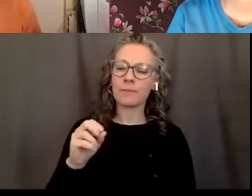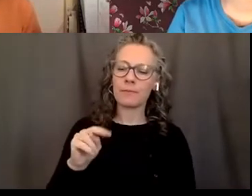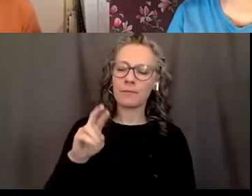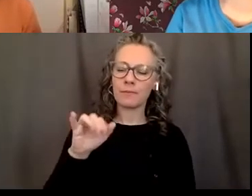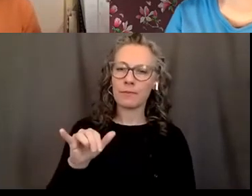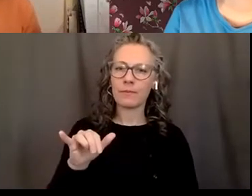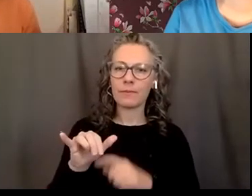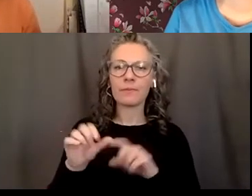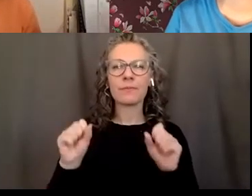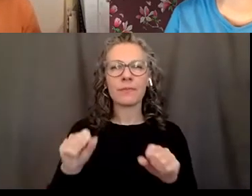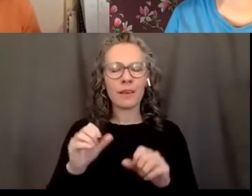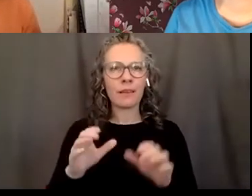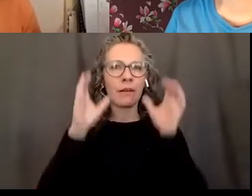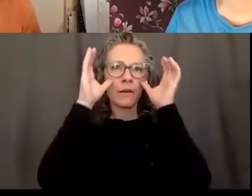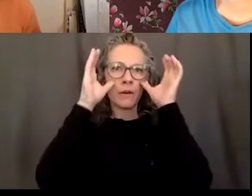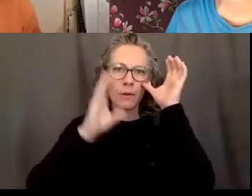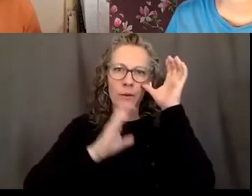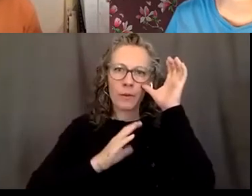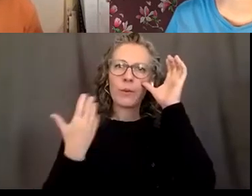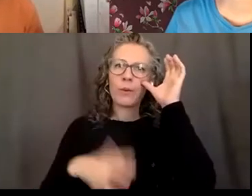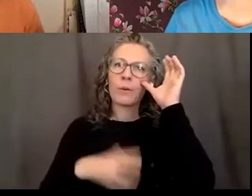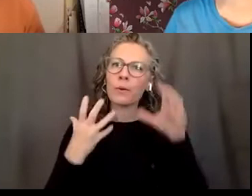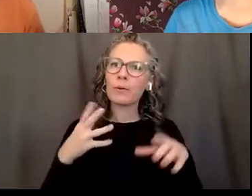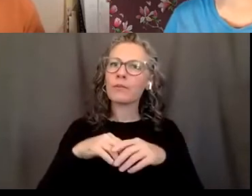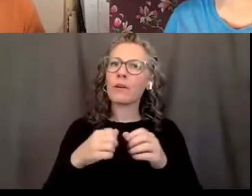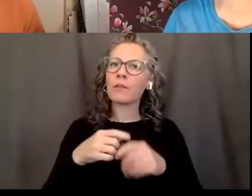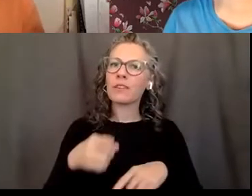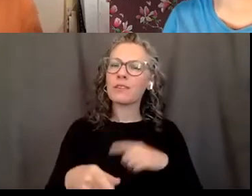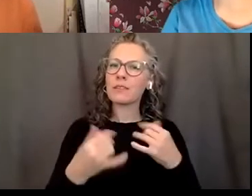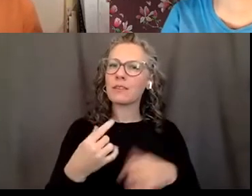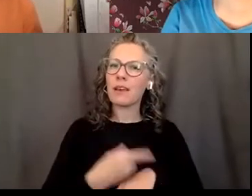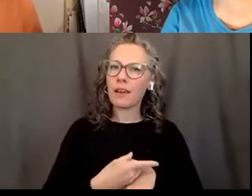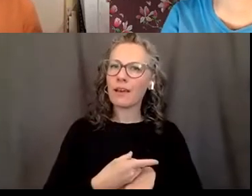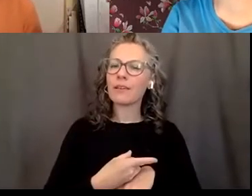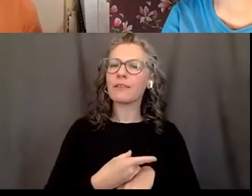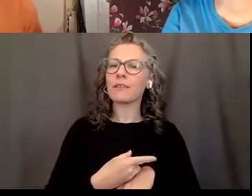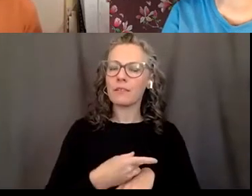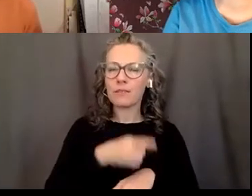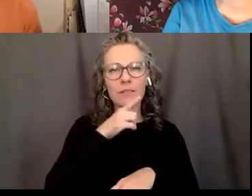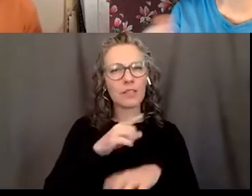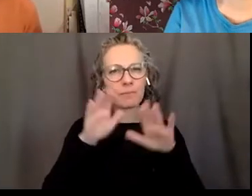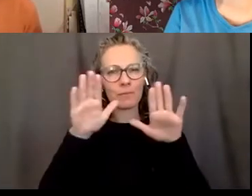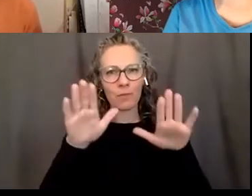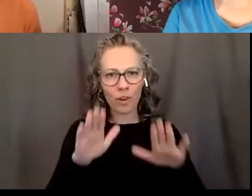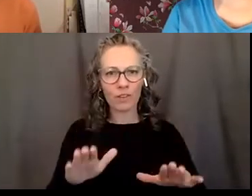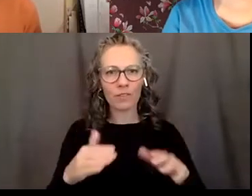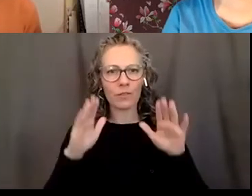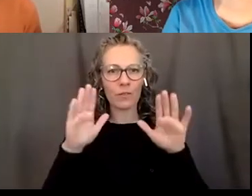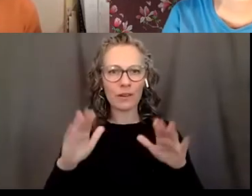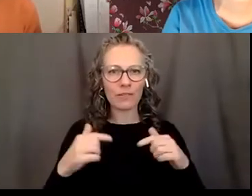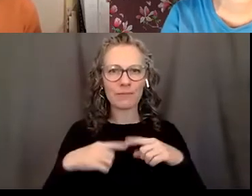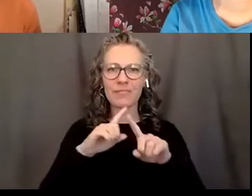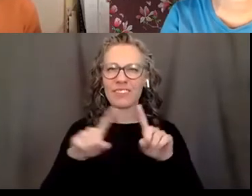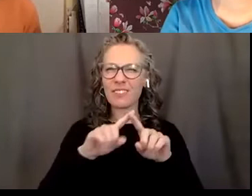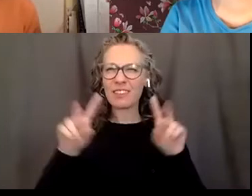Yeah, the more I'm listening and the more I'm engaging with this today, which is partly what is so wonderful, that we have always these different